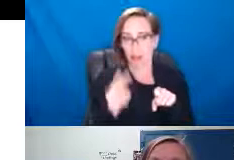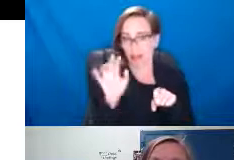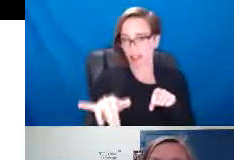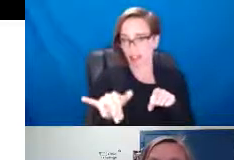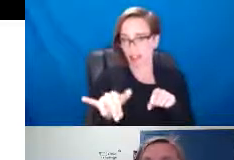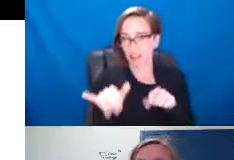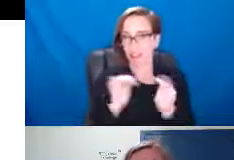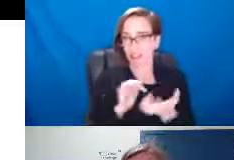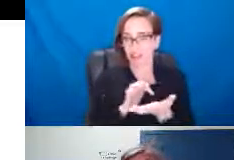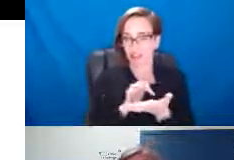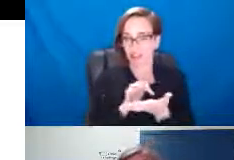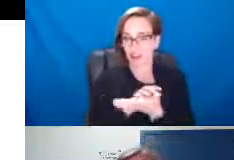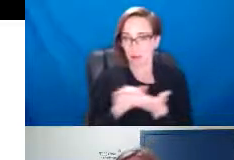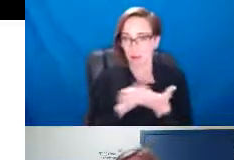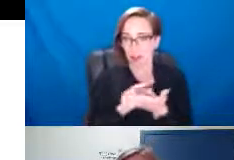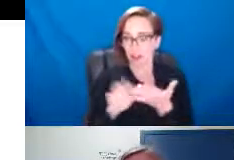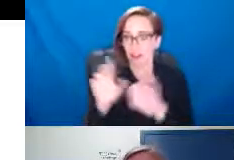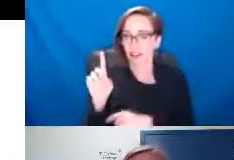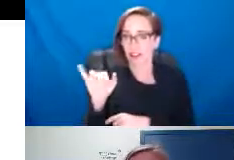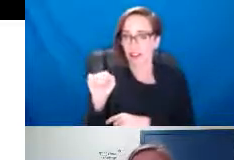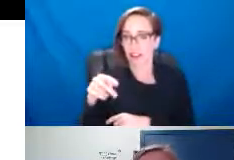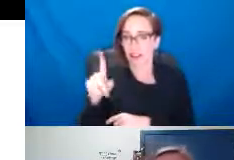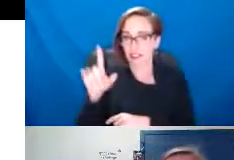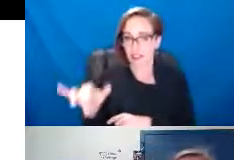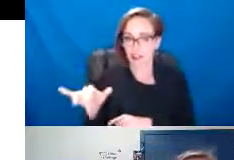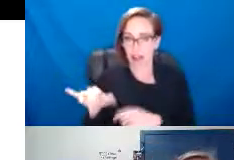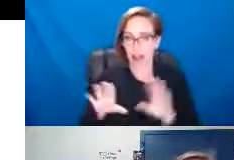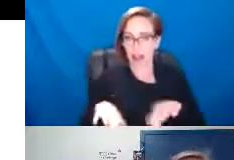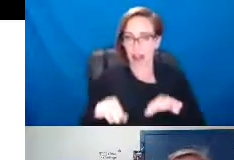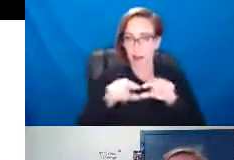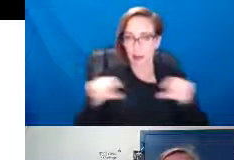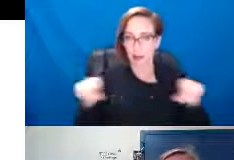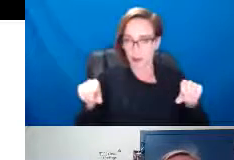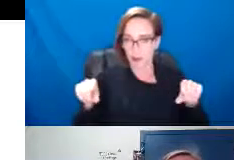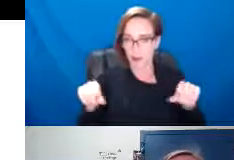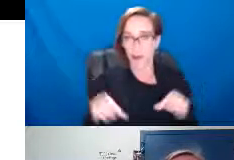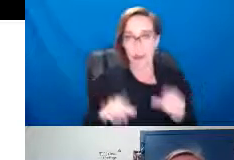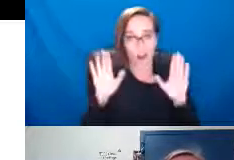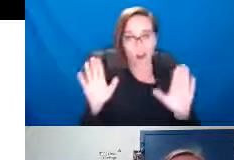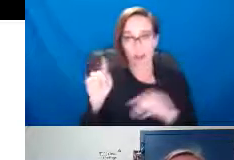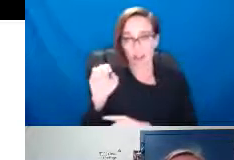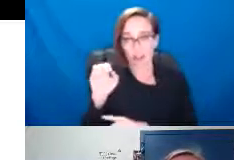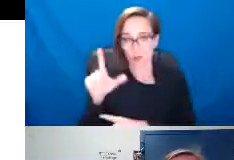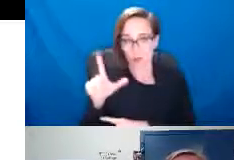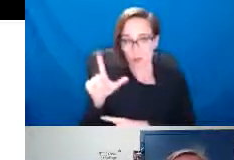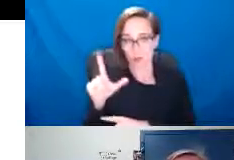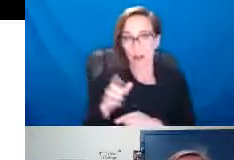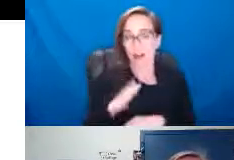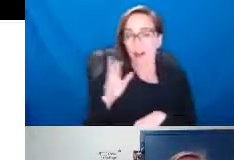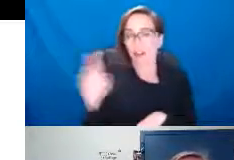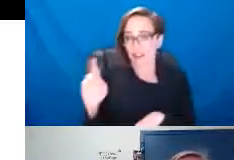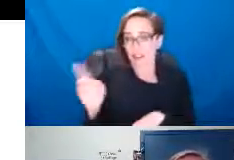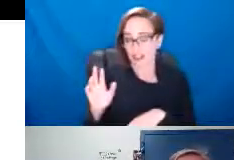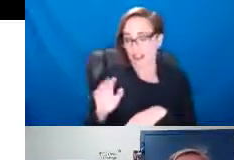display. That is a great tool for those who are Braille users, and right next to it is an